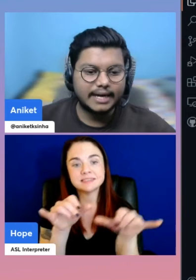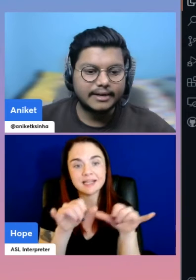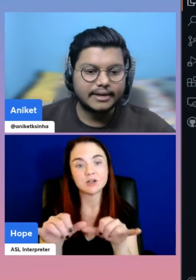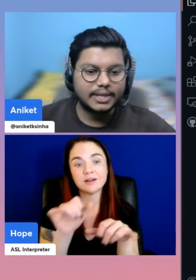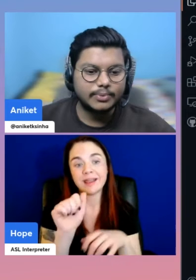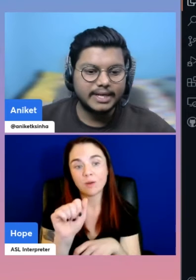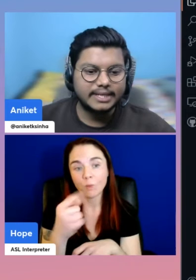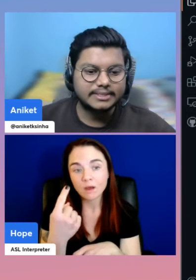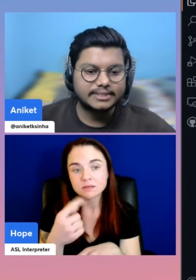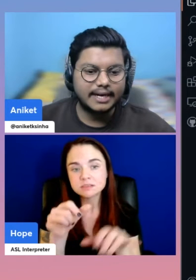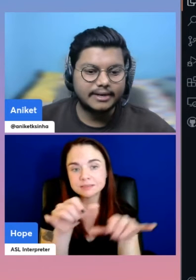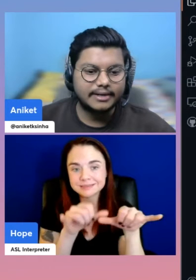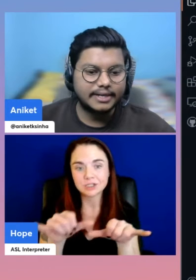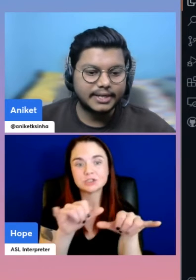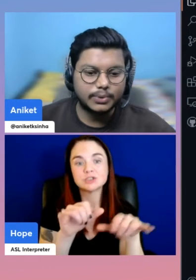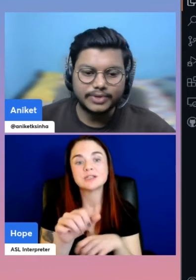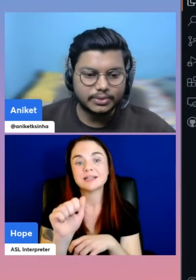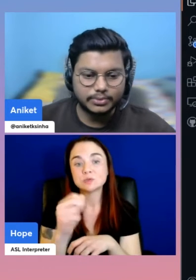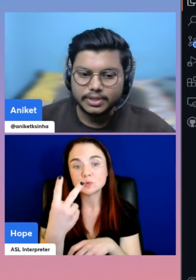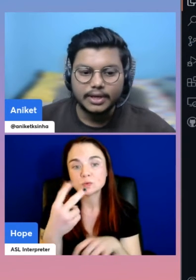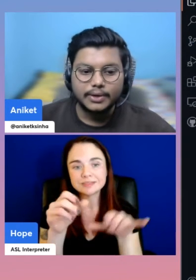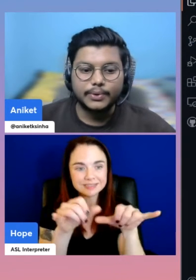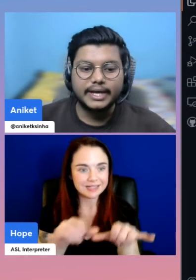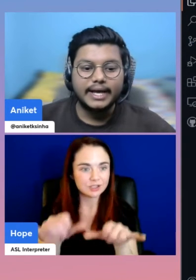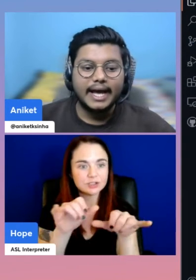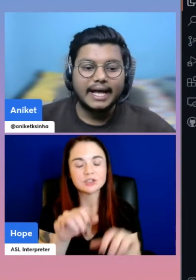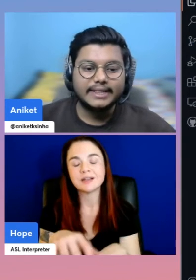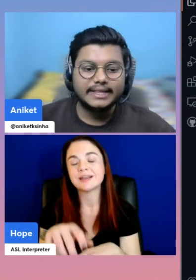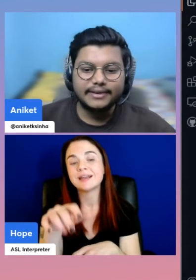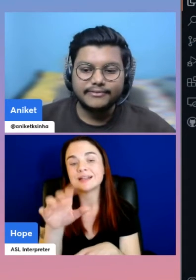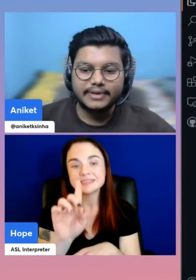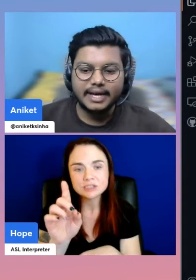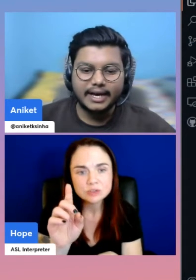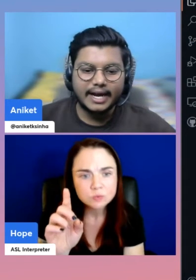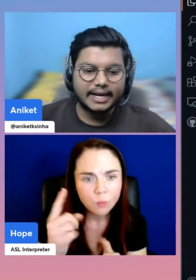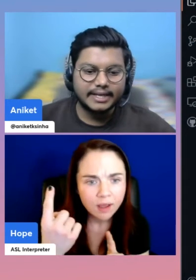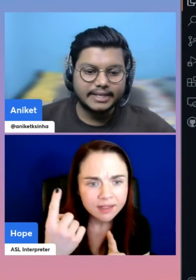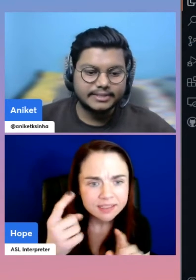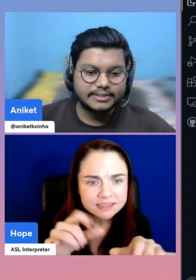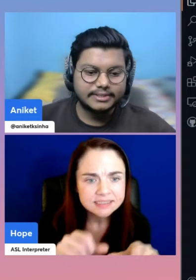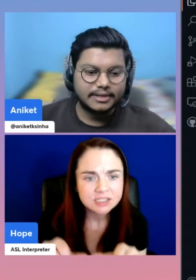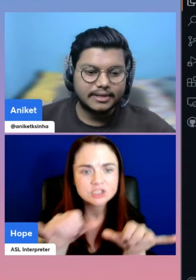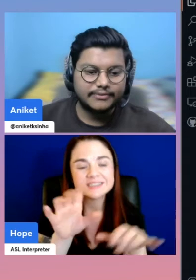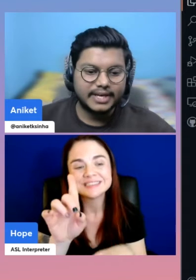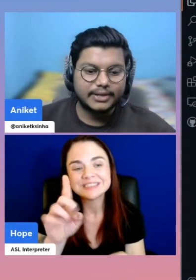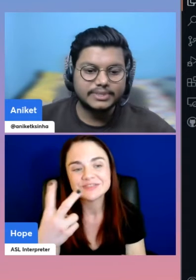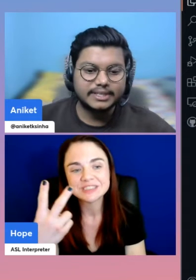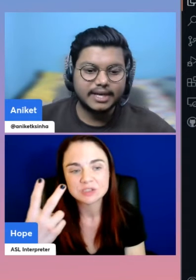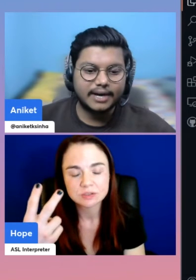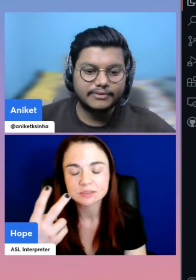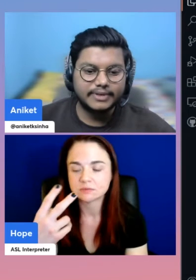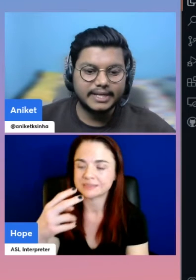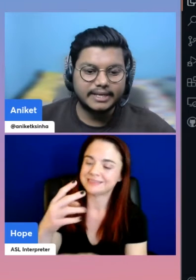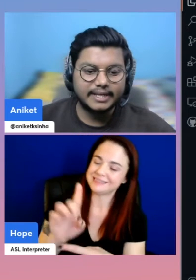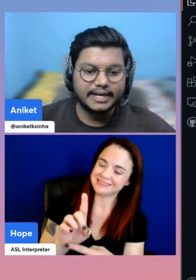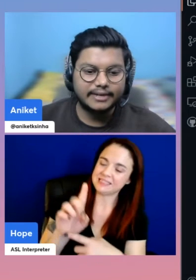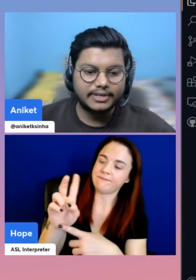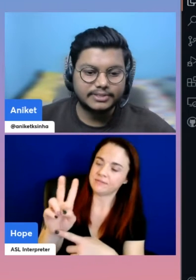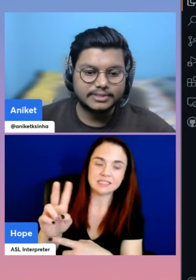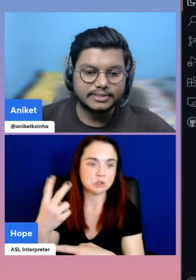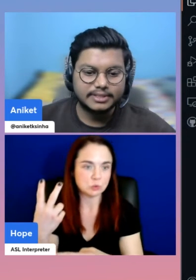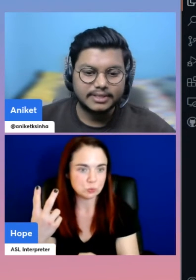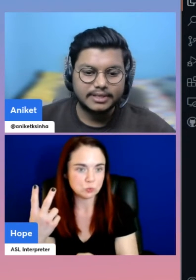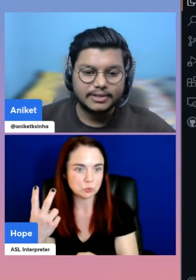A2, standard D1, and standard D2 V2. Okay, and then we are adding this, we are using the abovely